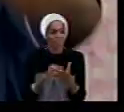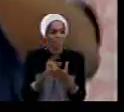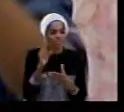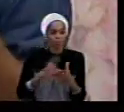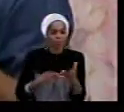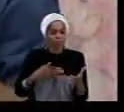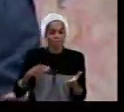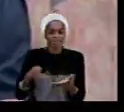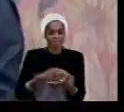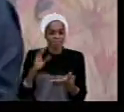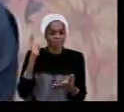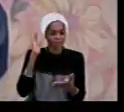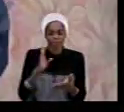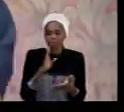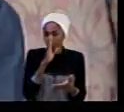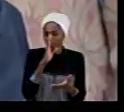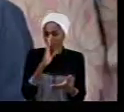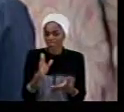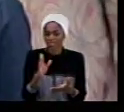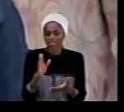That's what my song will be.